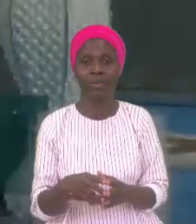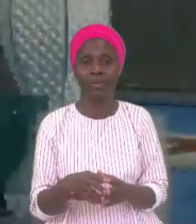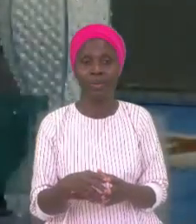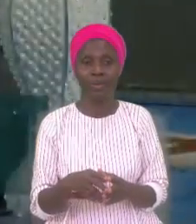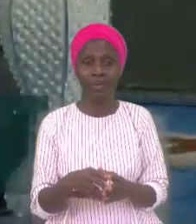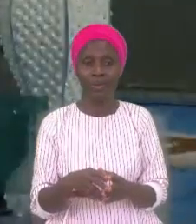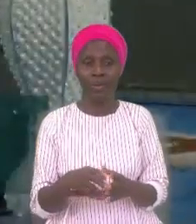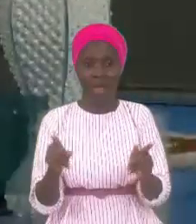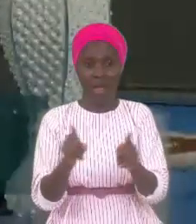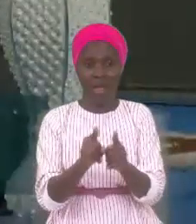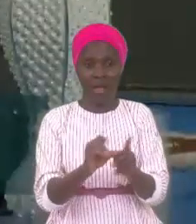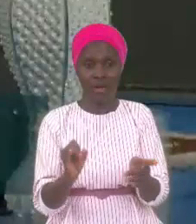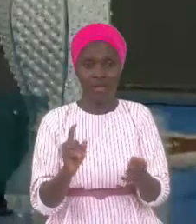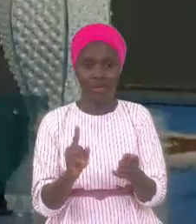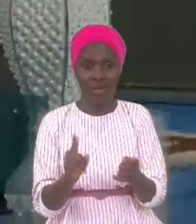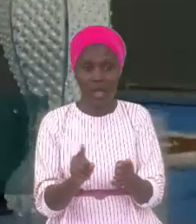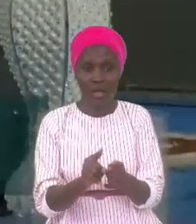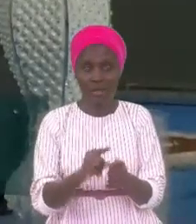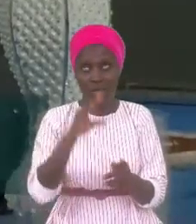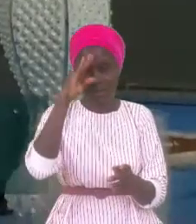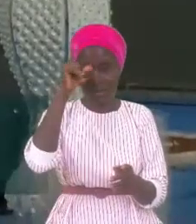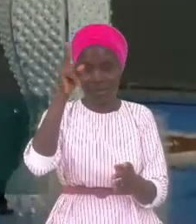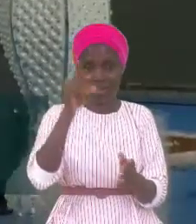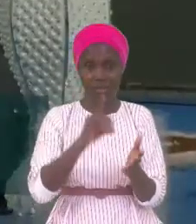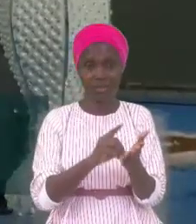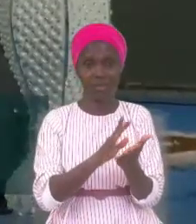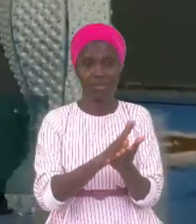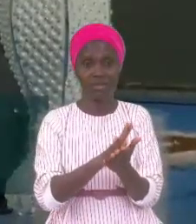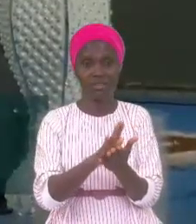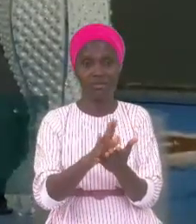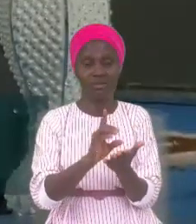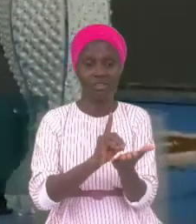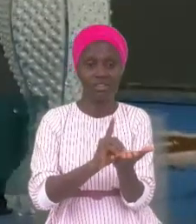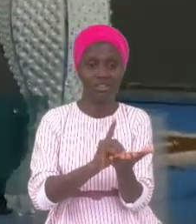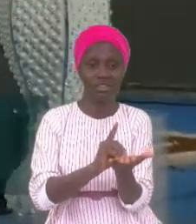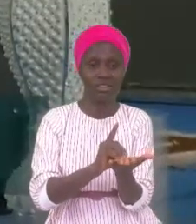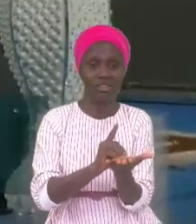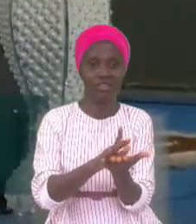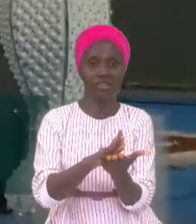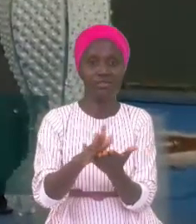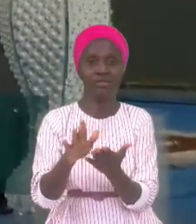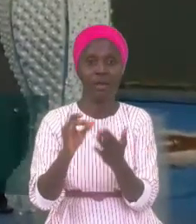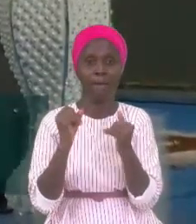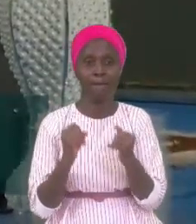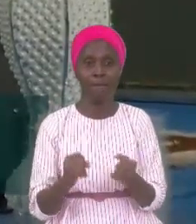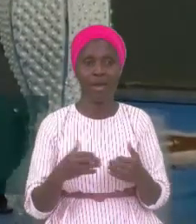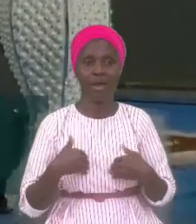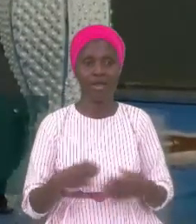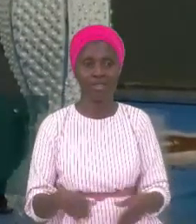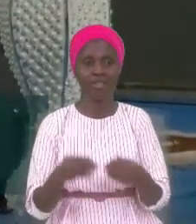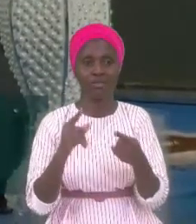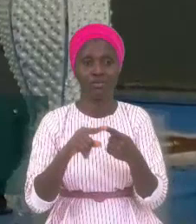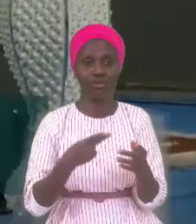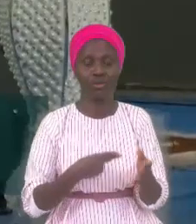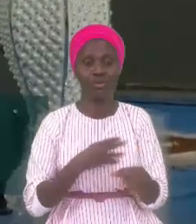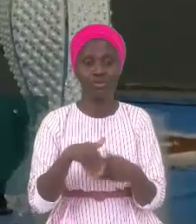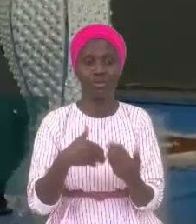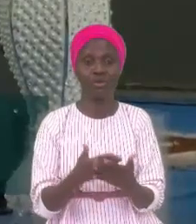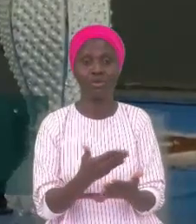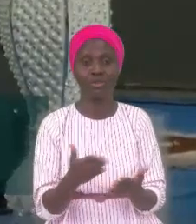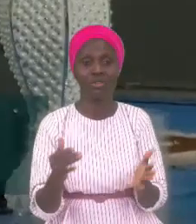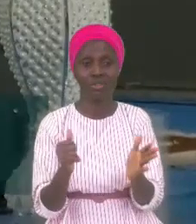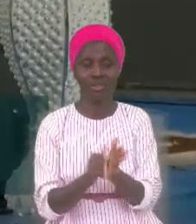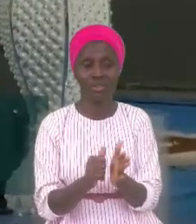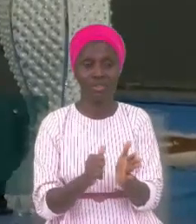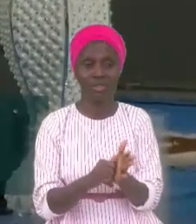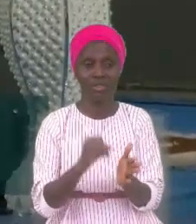power has given unto us all things that pertain unto